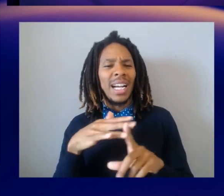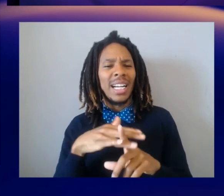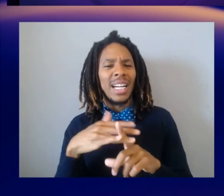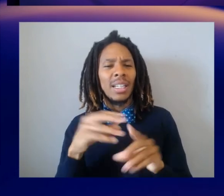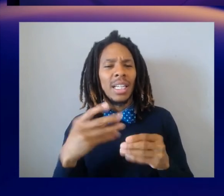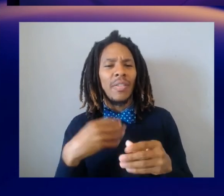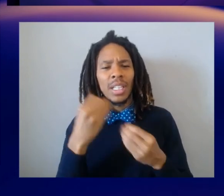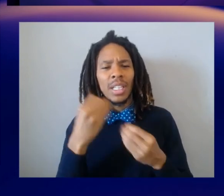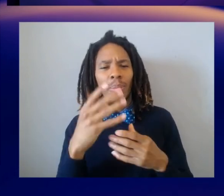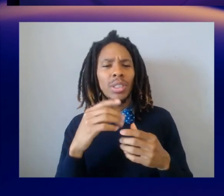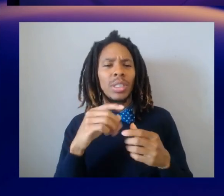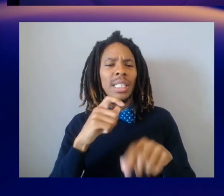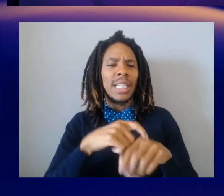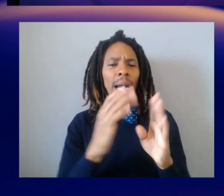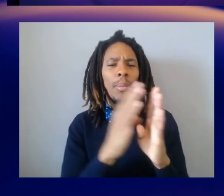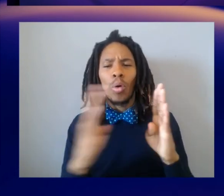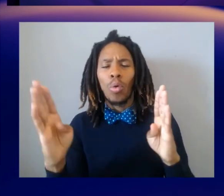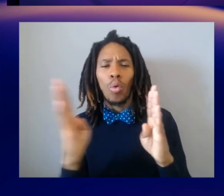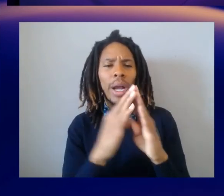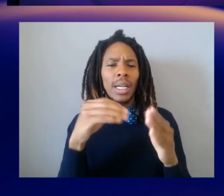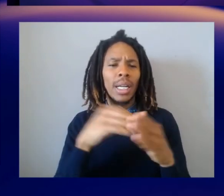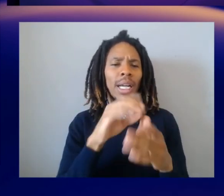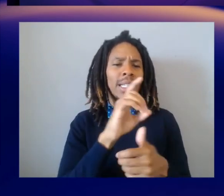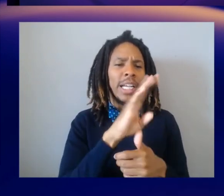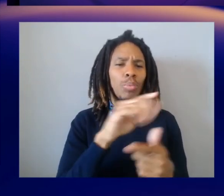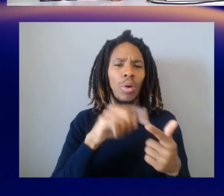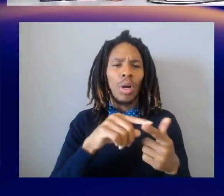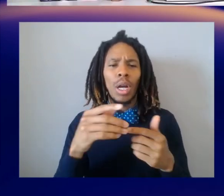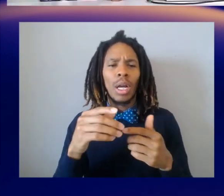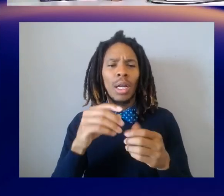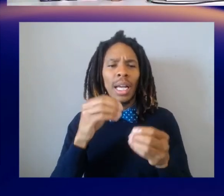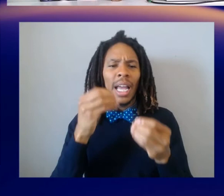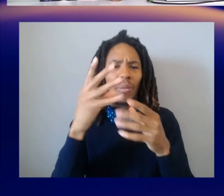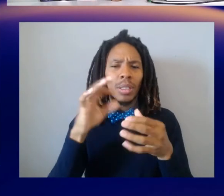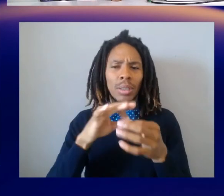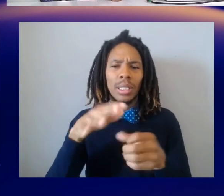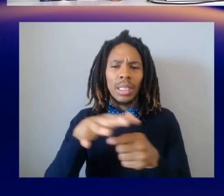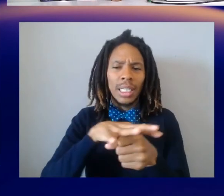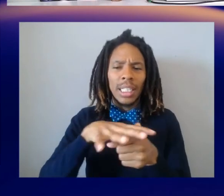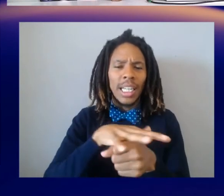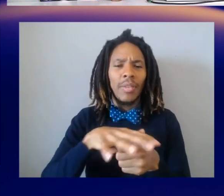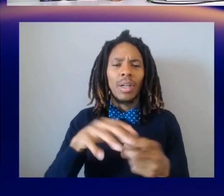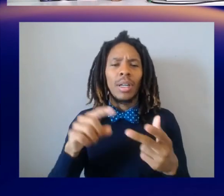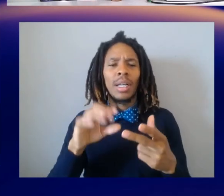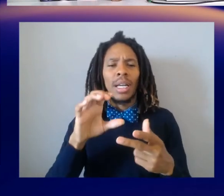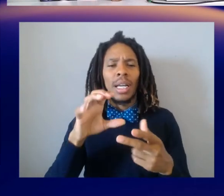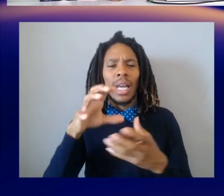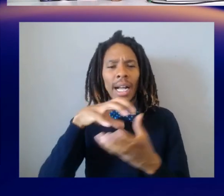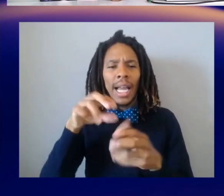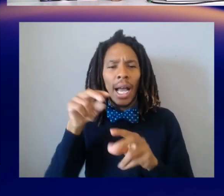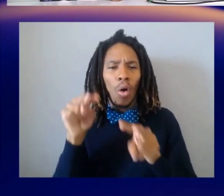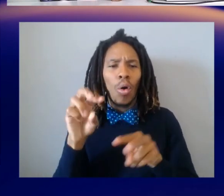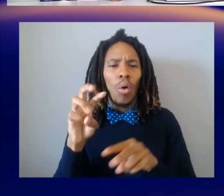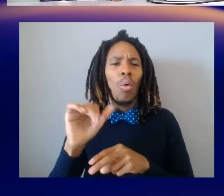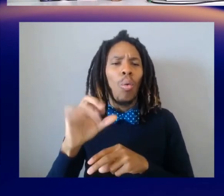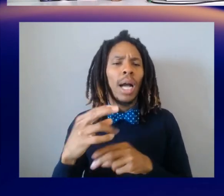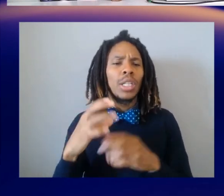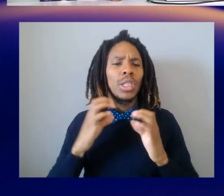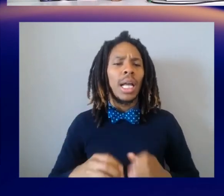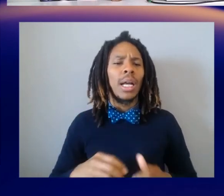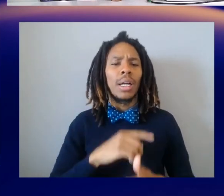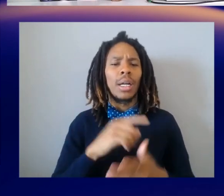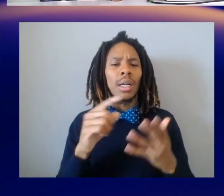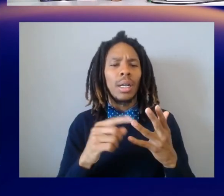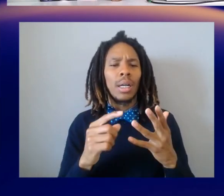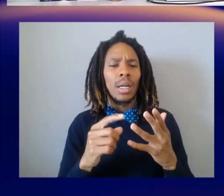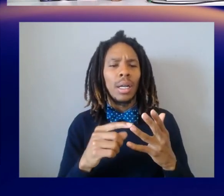range in the dashboard, anything about the region. We create a Devops Guru client, a Cloudwatch client, and then we actually do